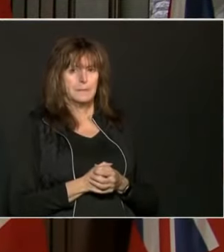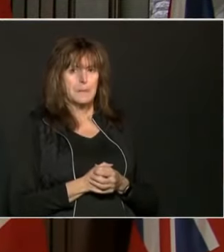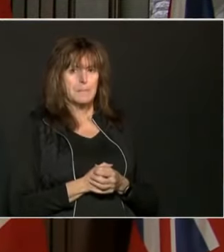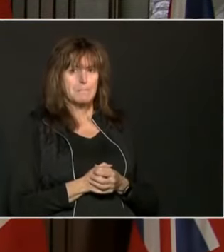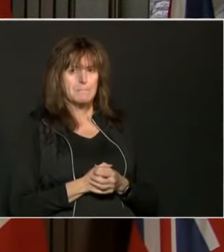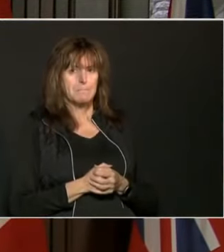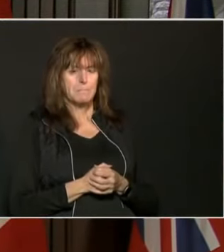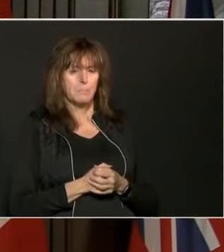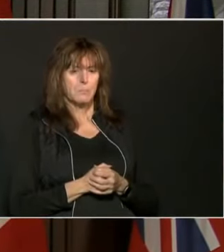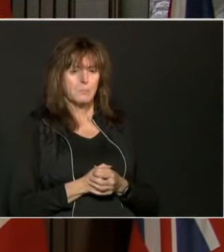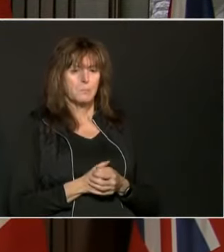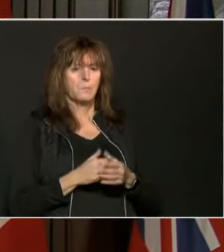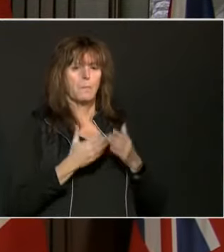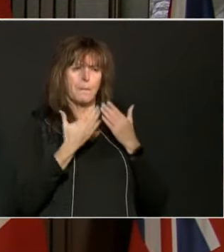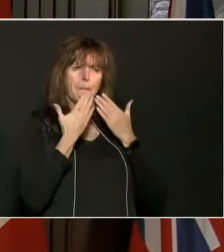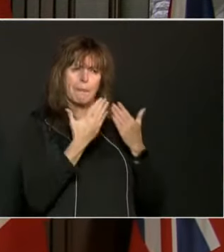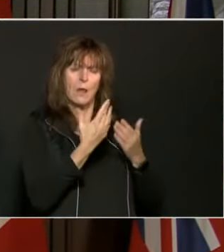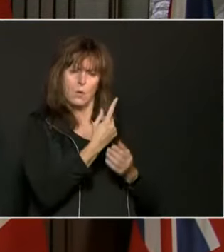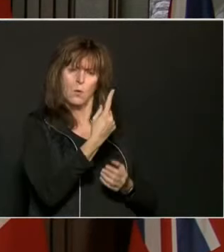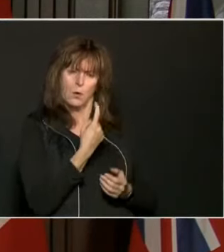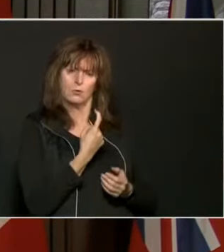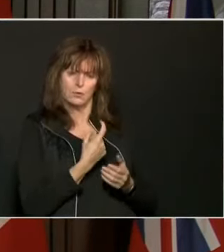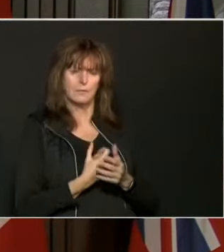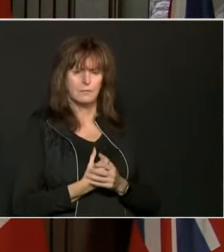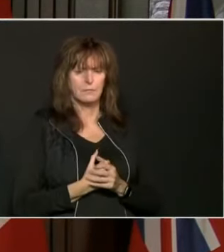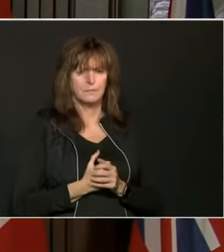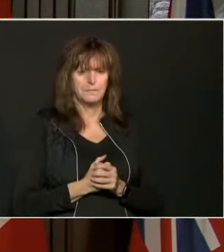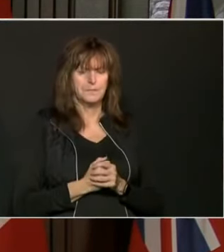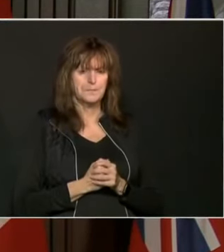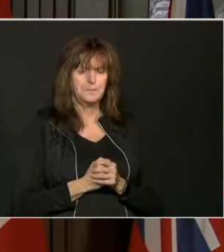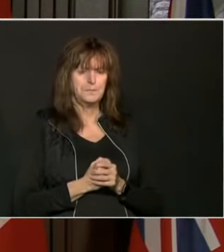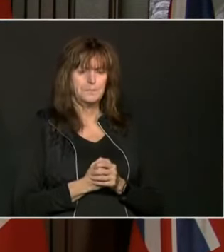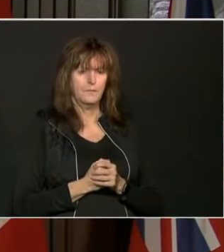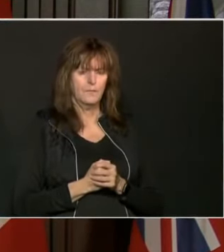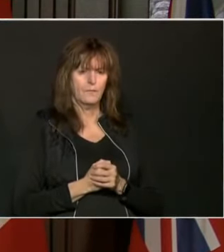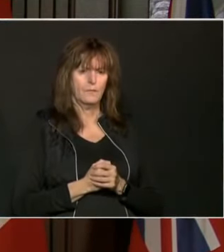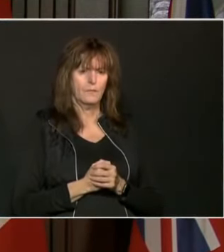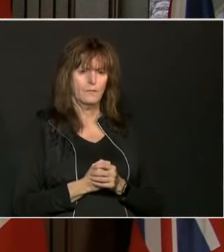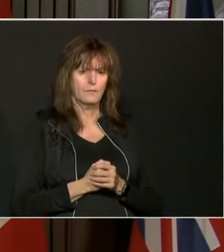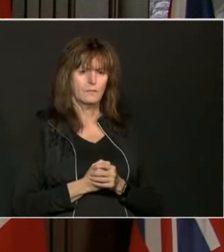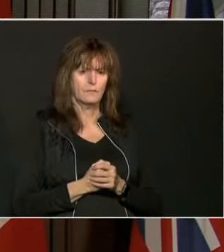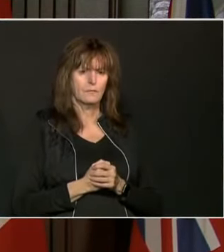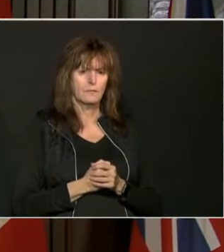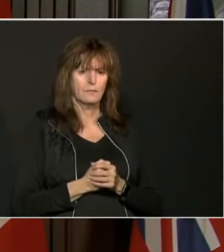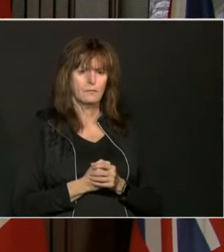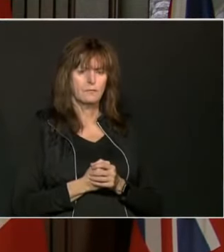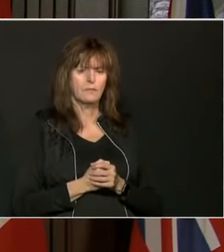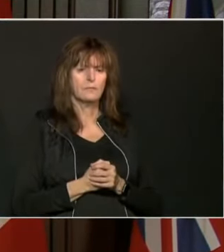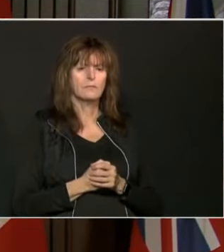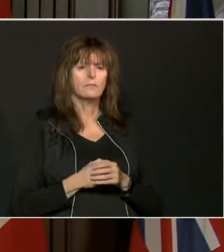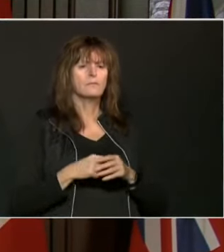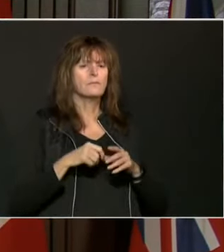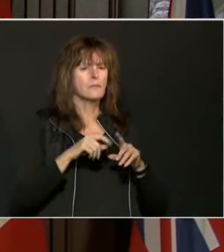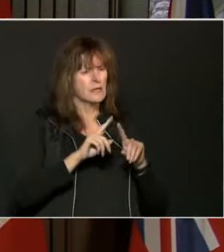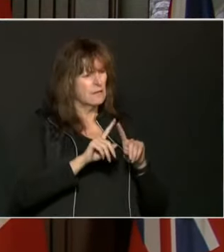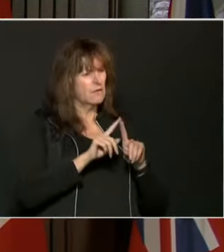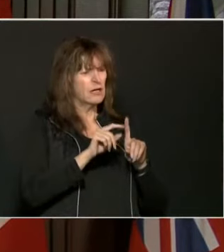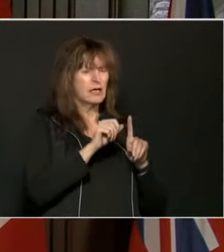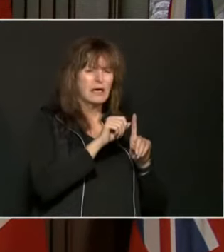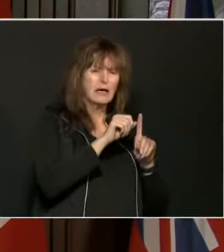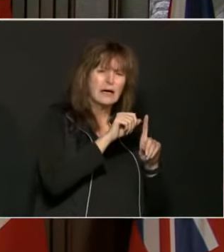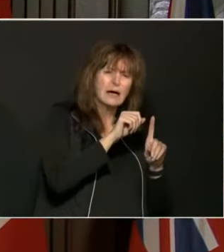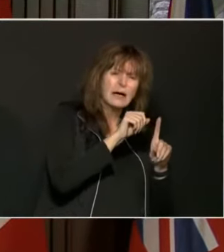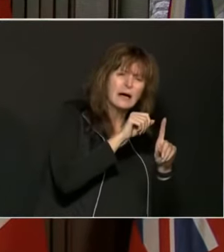Thank you for the question. So under the different scenarios we're looking at now, given this sort of what we see as flattening the number of cases,